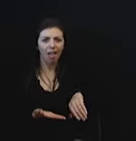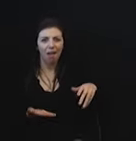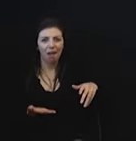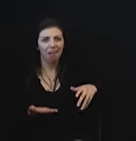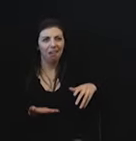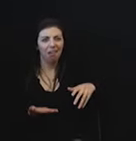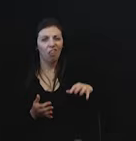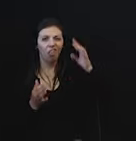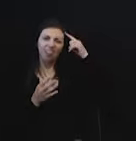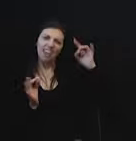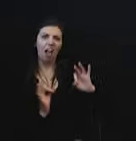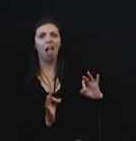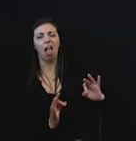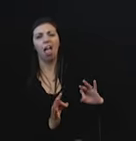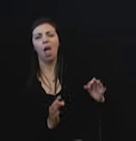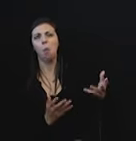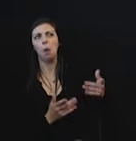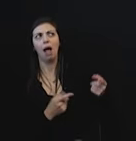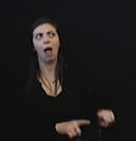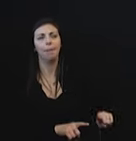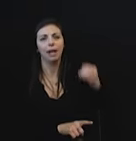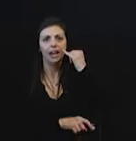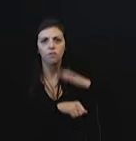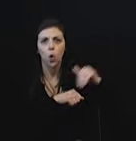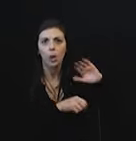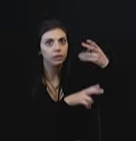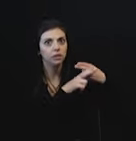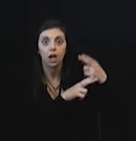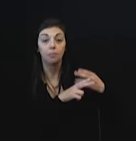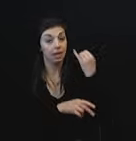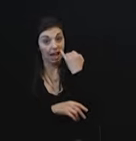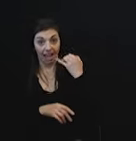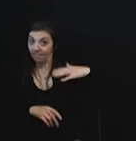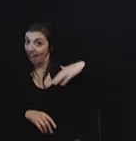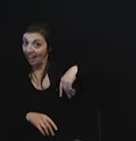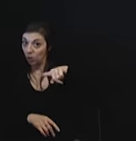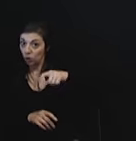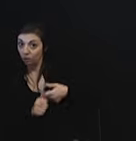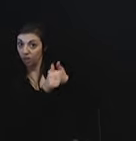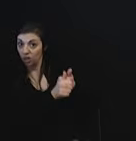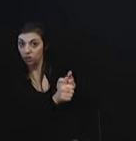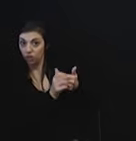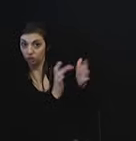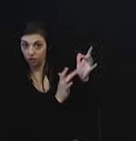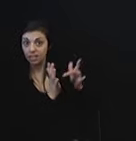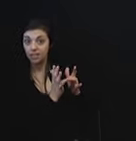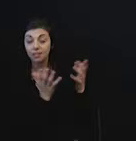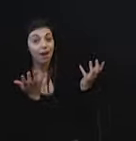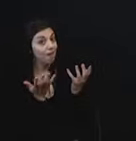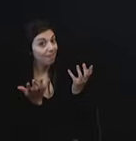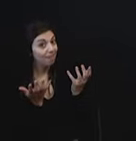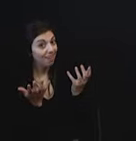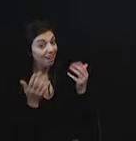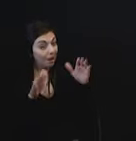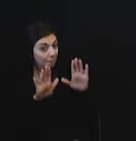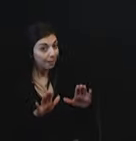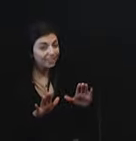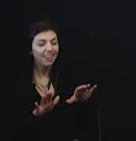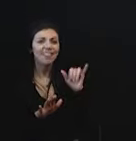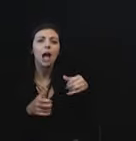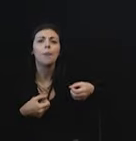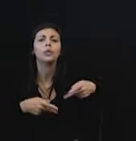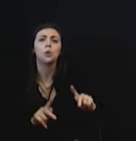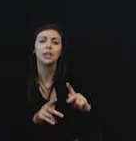call upon his name. If you're not a follower of Jesus this morning, the beautiful thing is that opportunity is available to you right